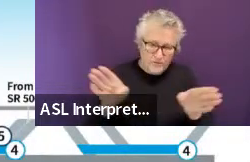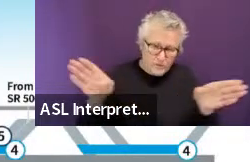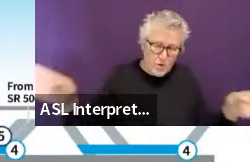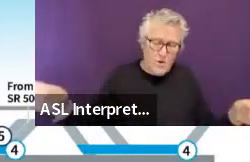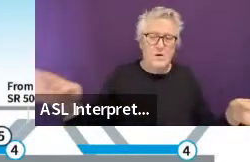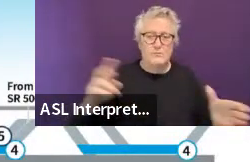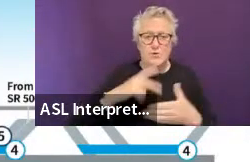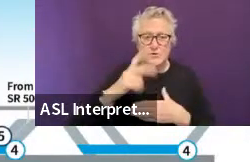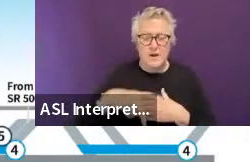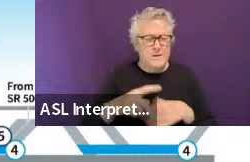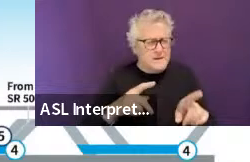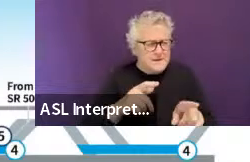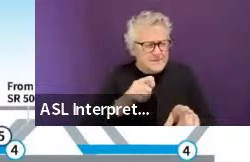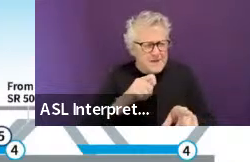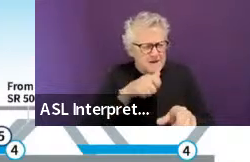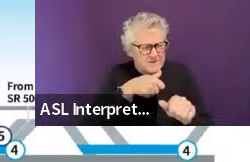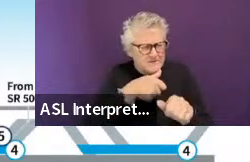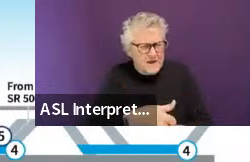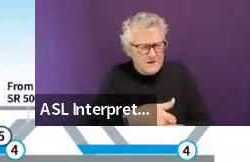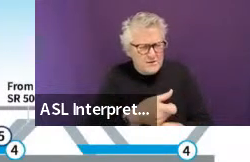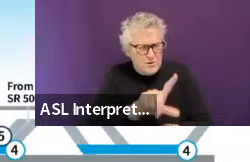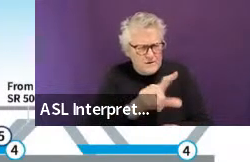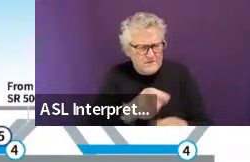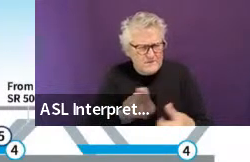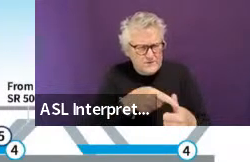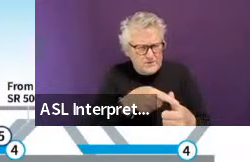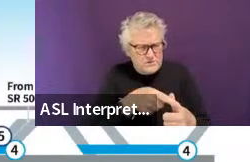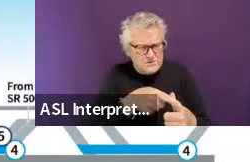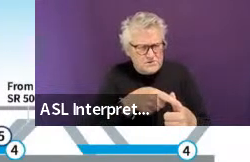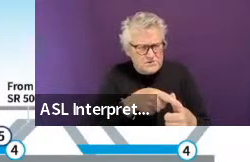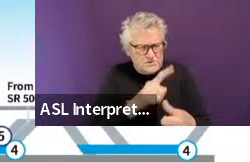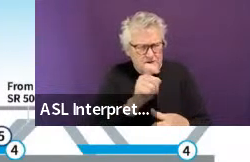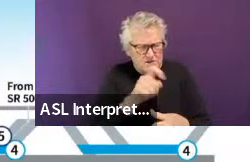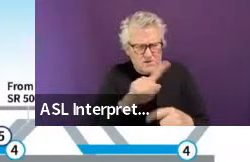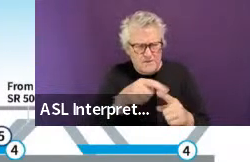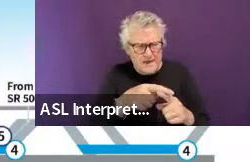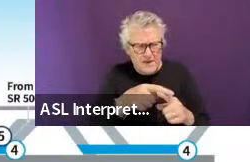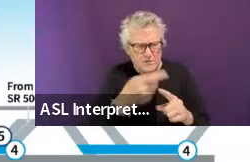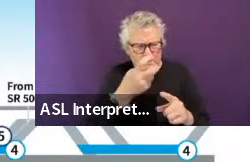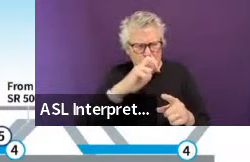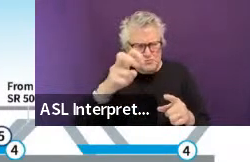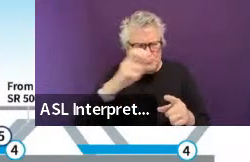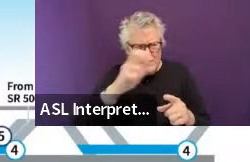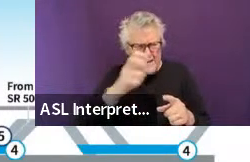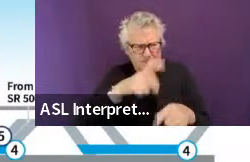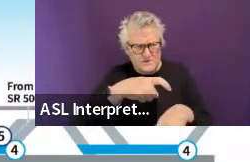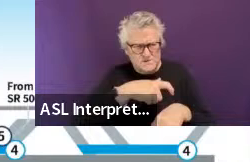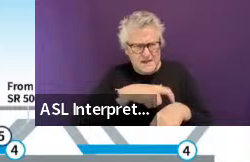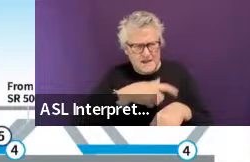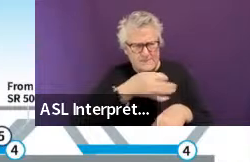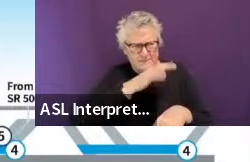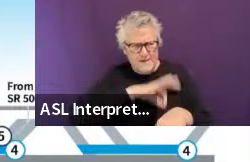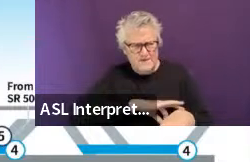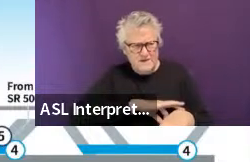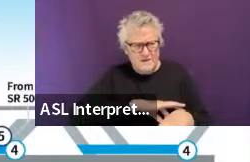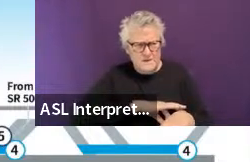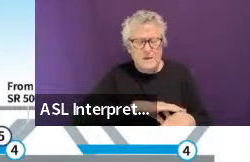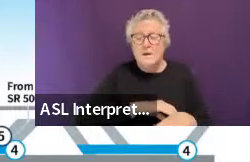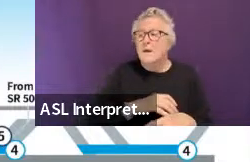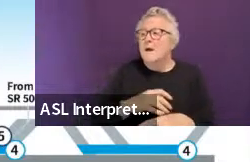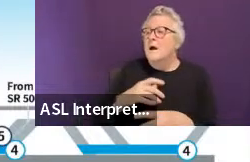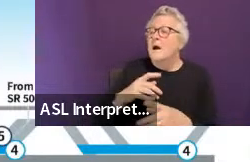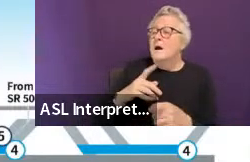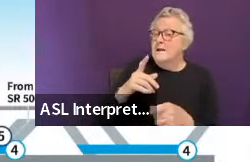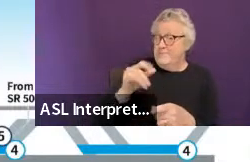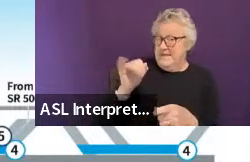I'm not following your first statement there, Commissioner Hardesty, about the travel time benefits. Oh, see, if you look at the bottom of